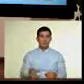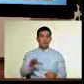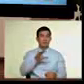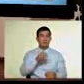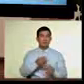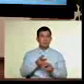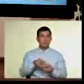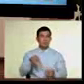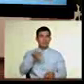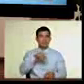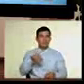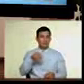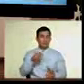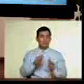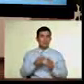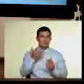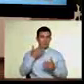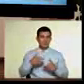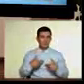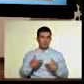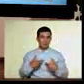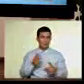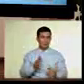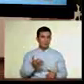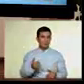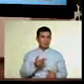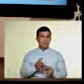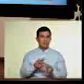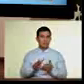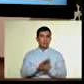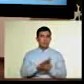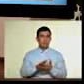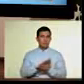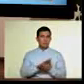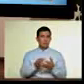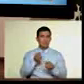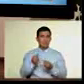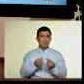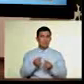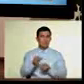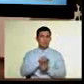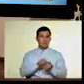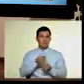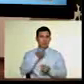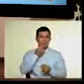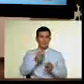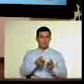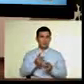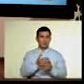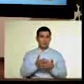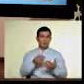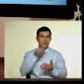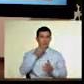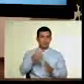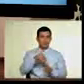tuzidan kundalik hayotingizda foydalanasiz. Osh tuzi tozalanib, maydalanib, ovqatga turli xil